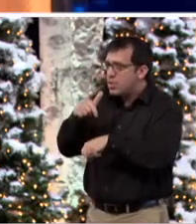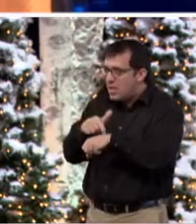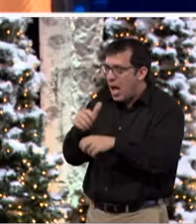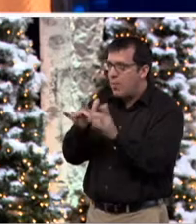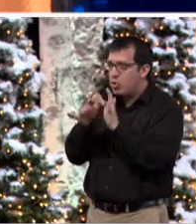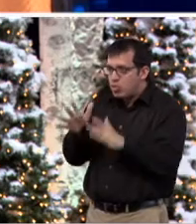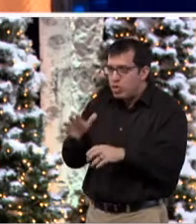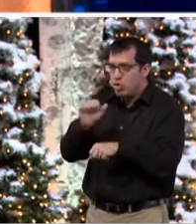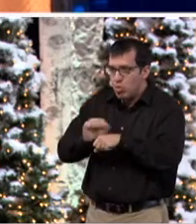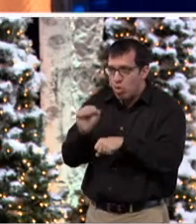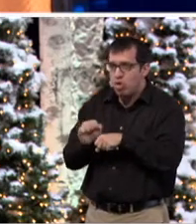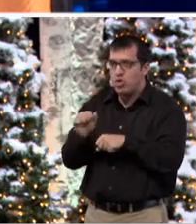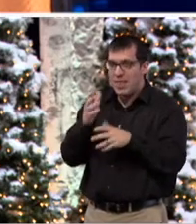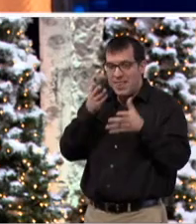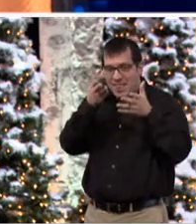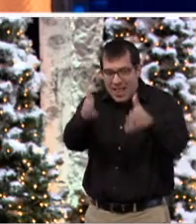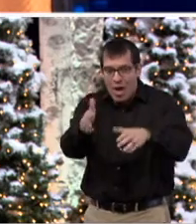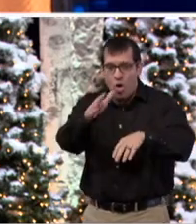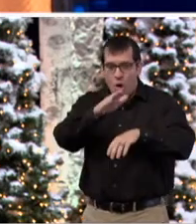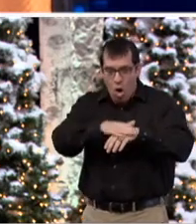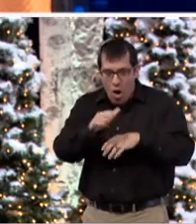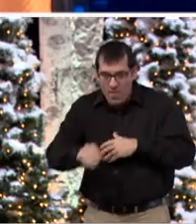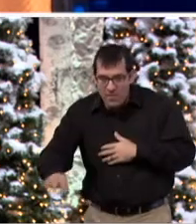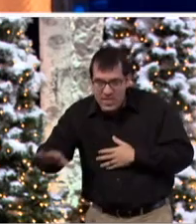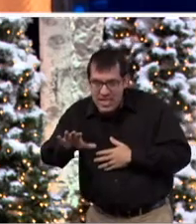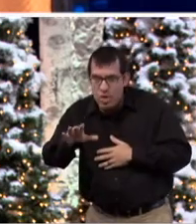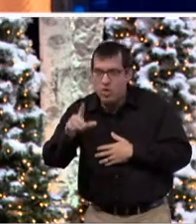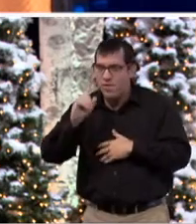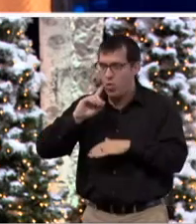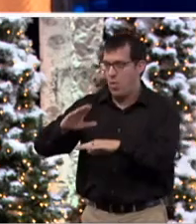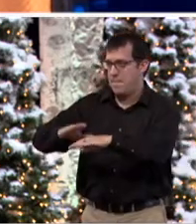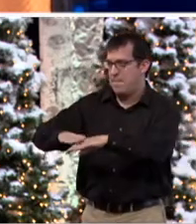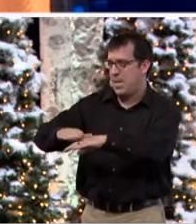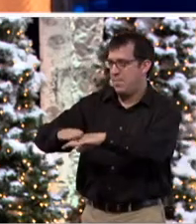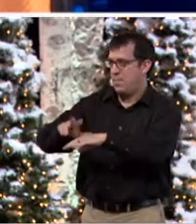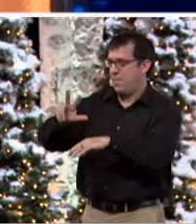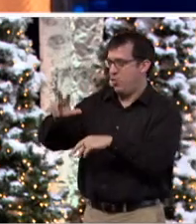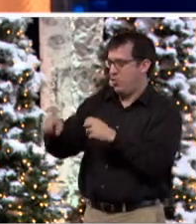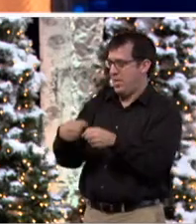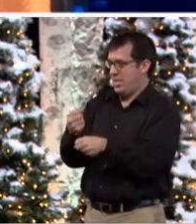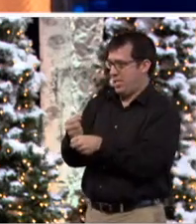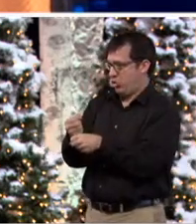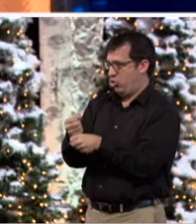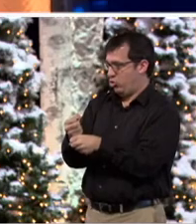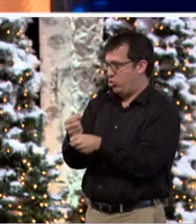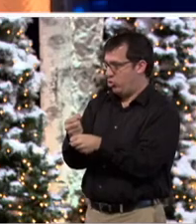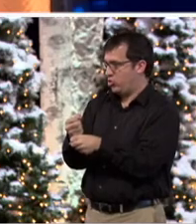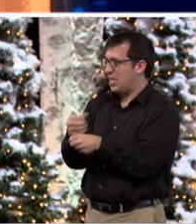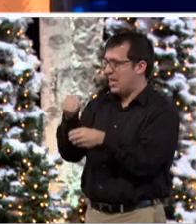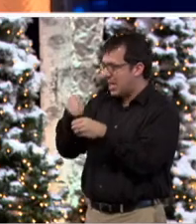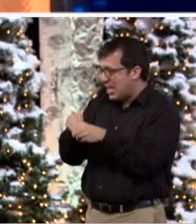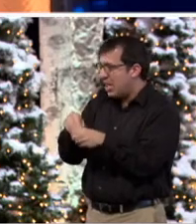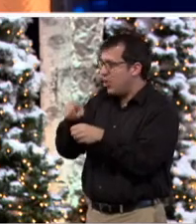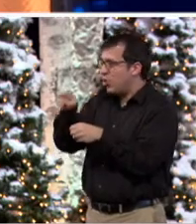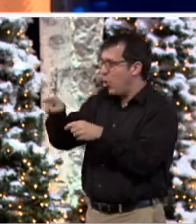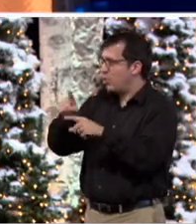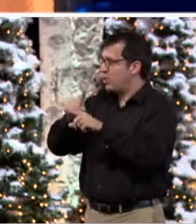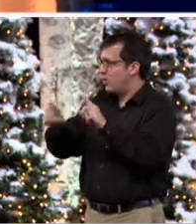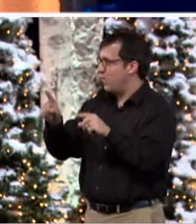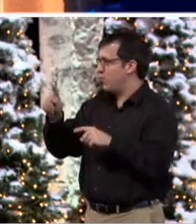workers on the field for a minimum of 3 years in these different tribes.